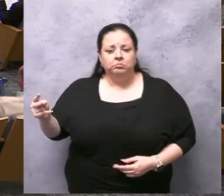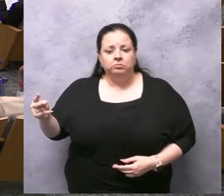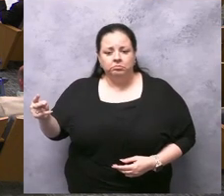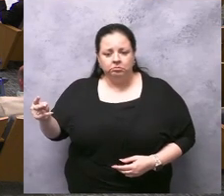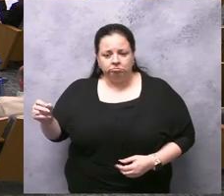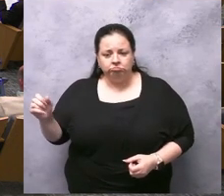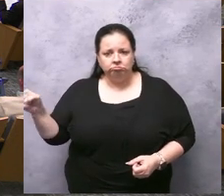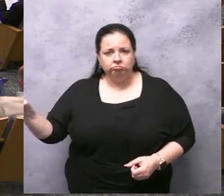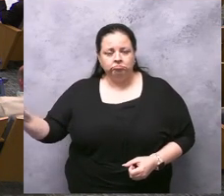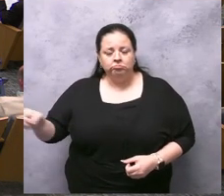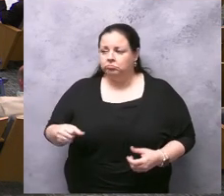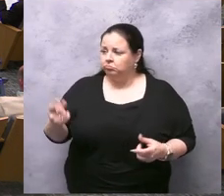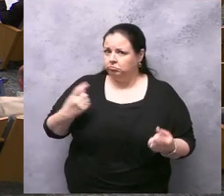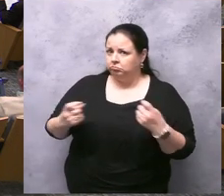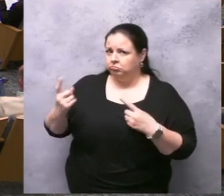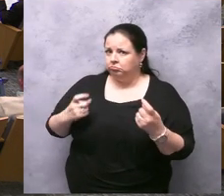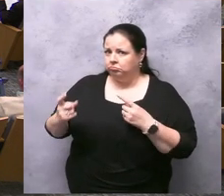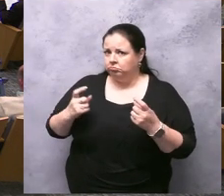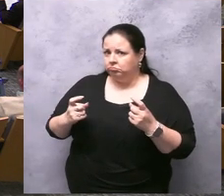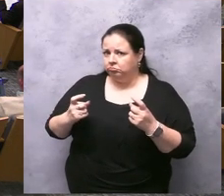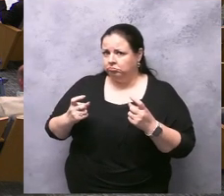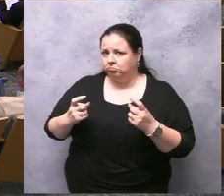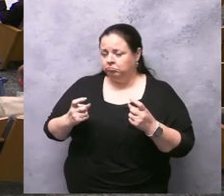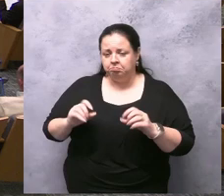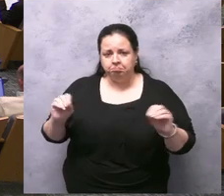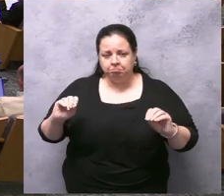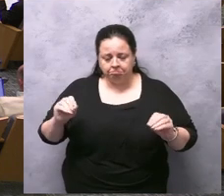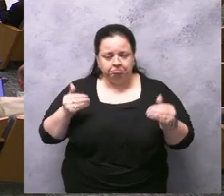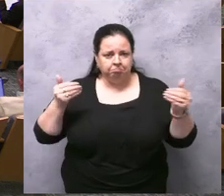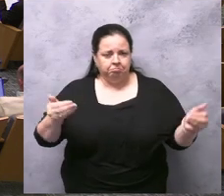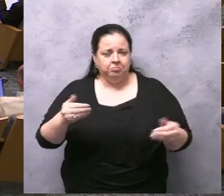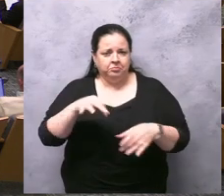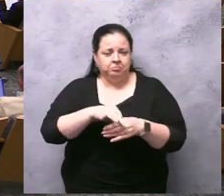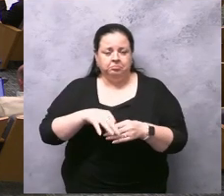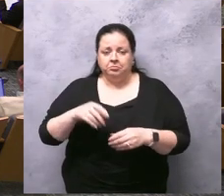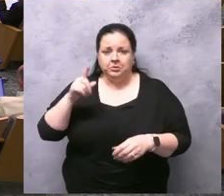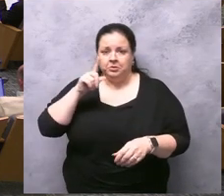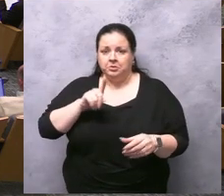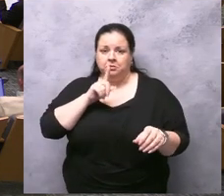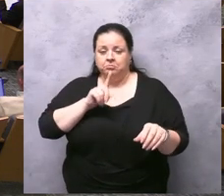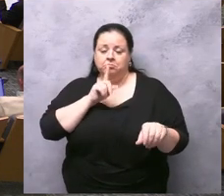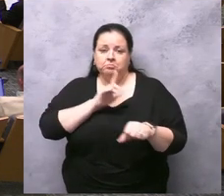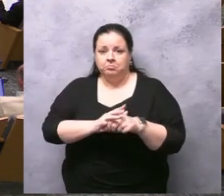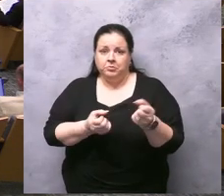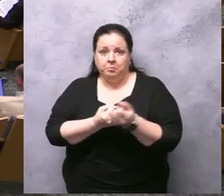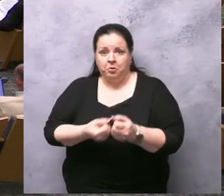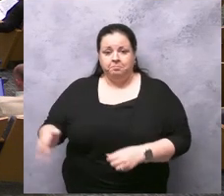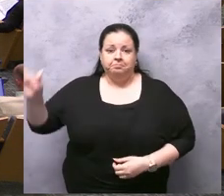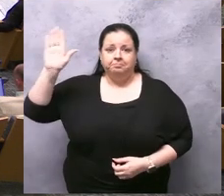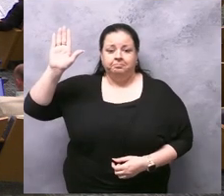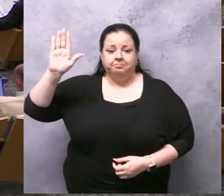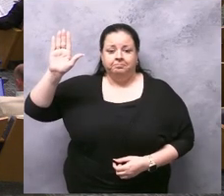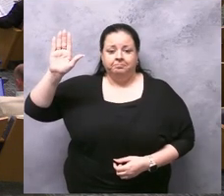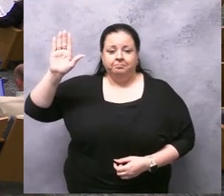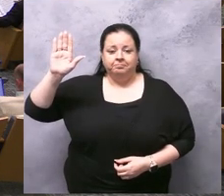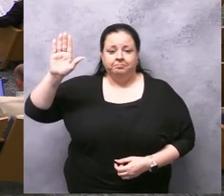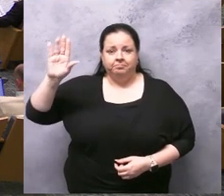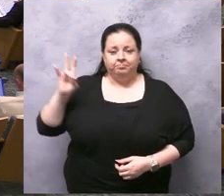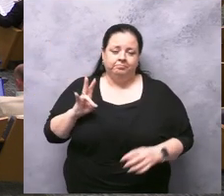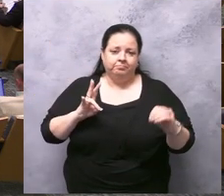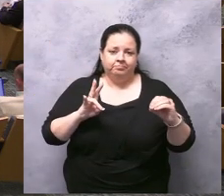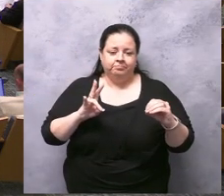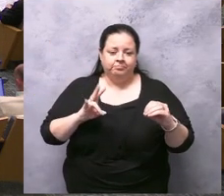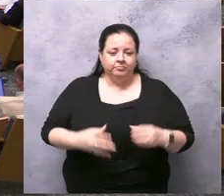Second. Any questions? Seeing none, we'll now take a vote. Please signify by raising your right hand. And the vote is